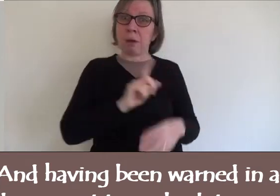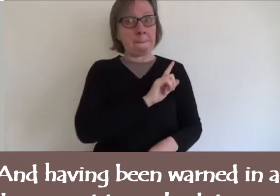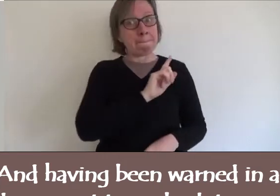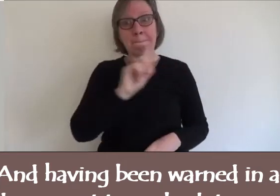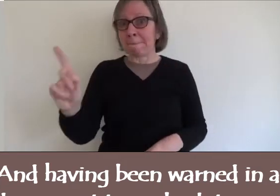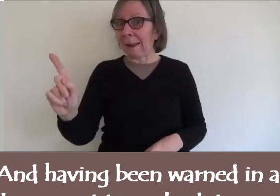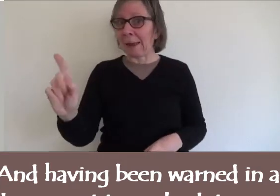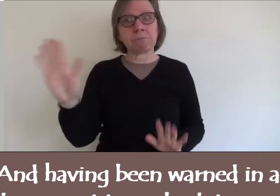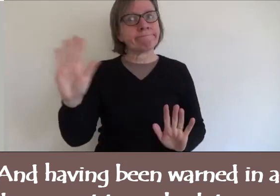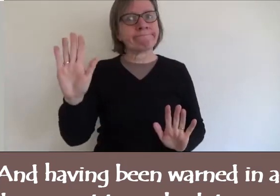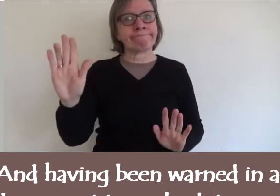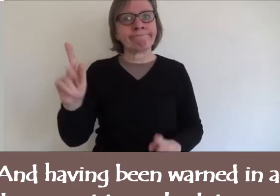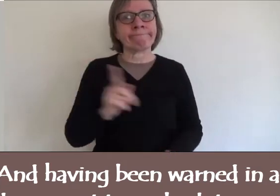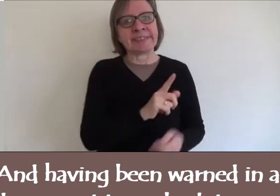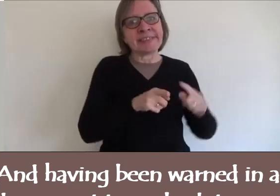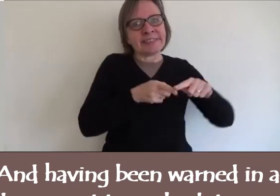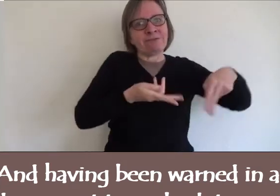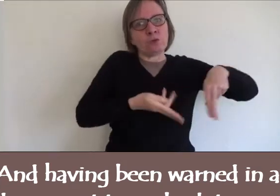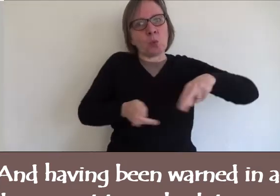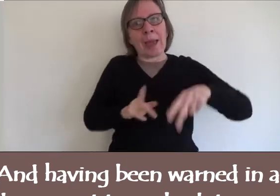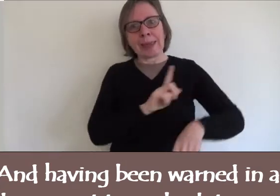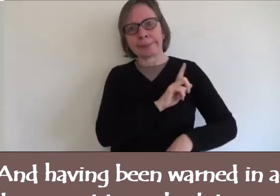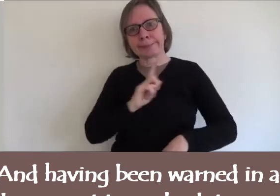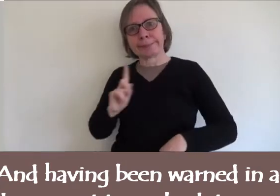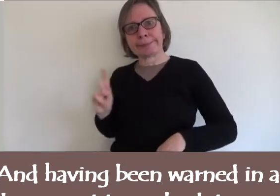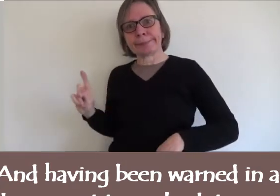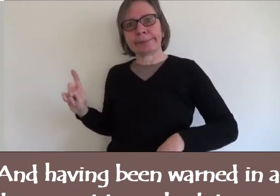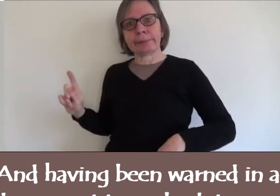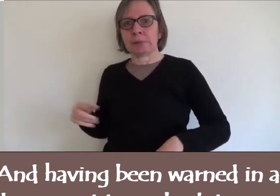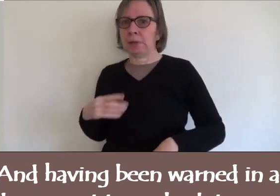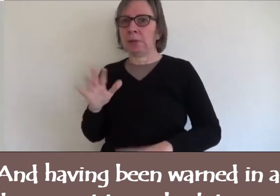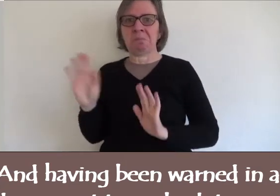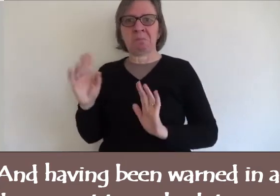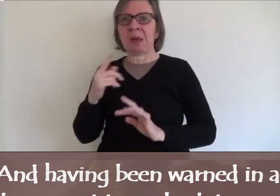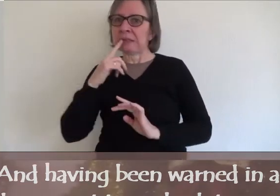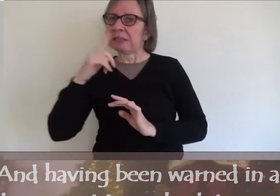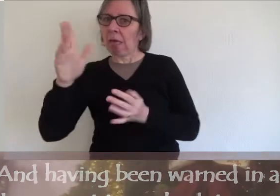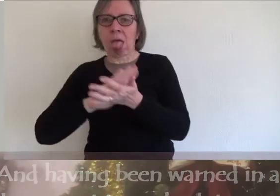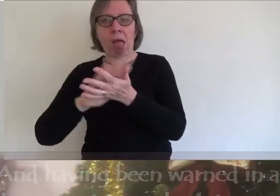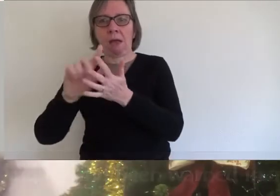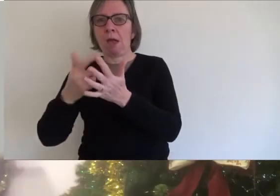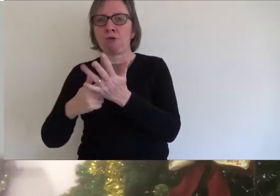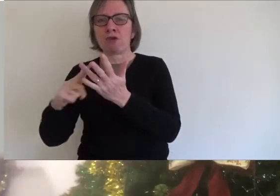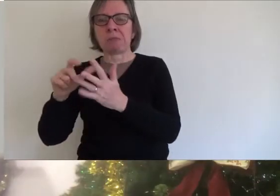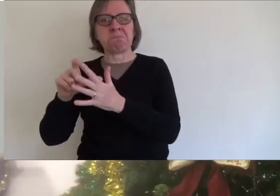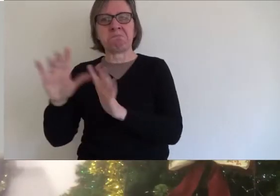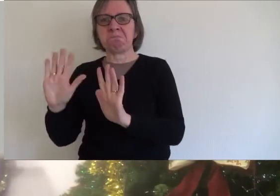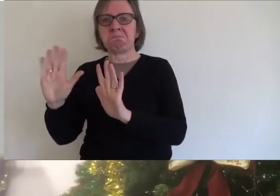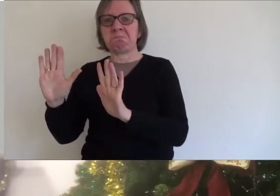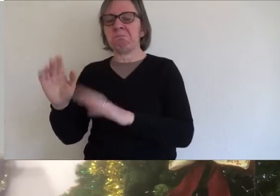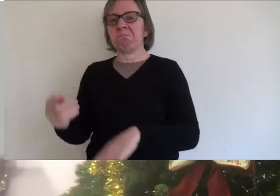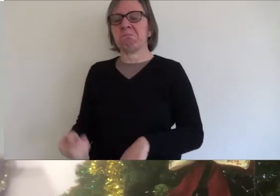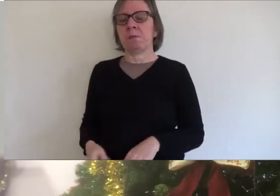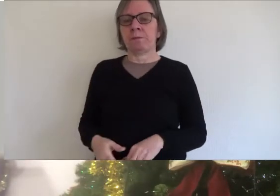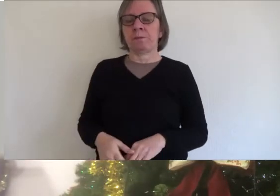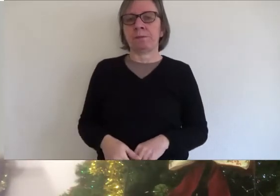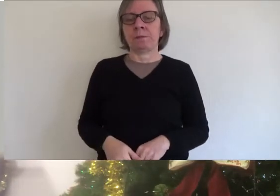their own country by another route. May the Lord bless his word to us. Shall we just pray?